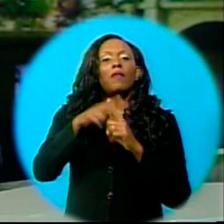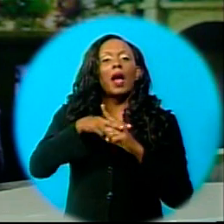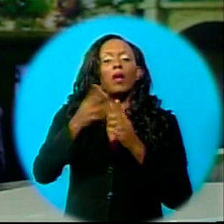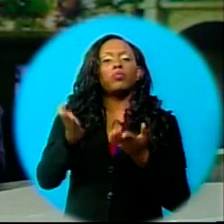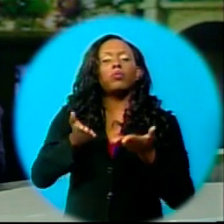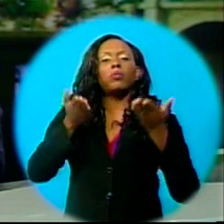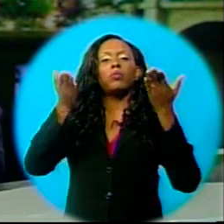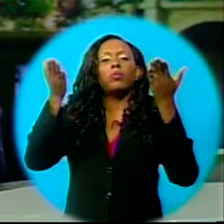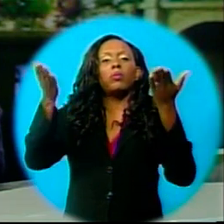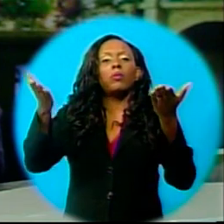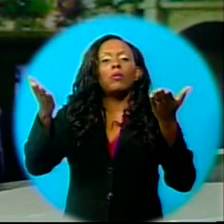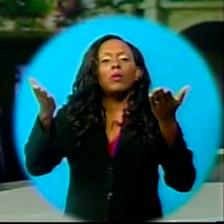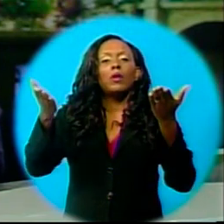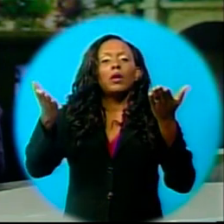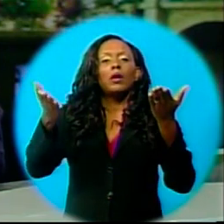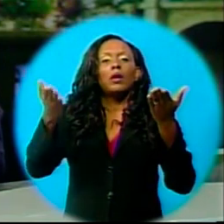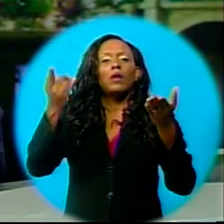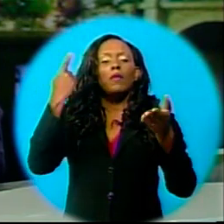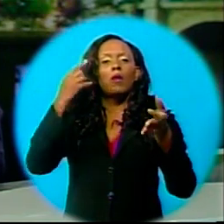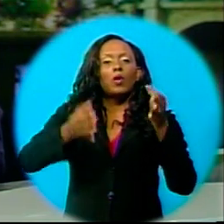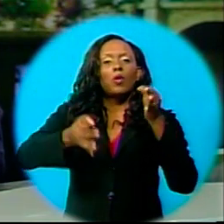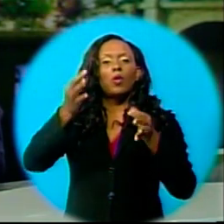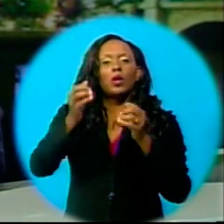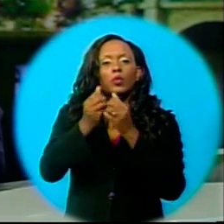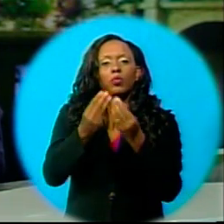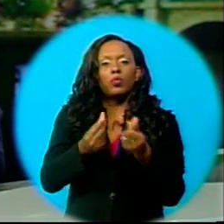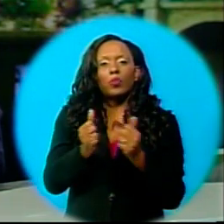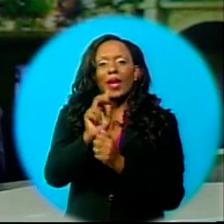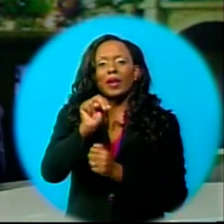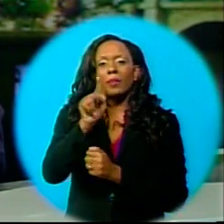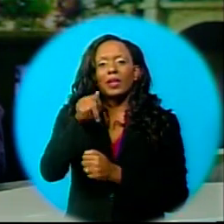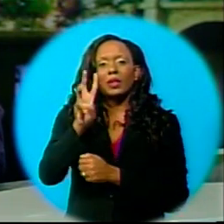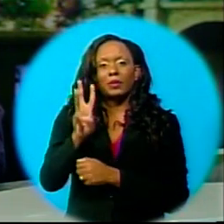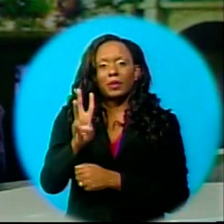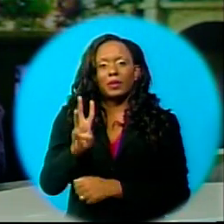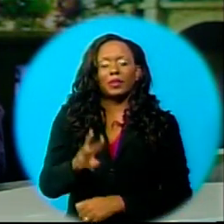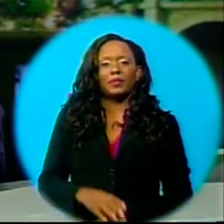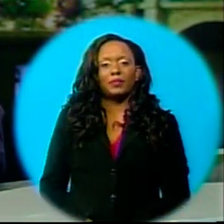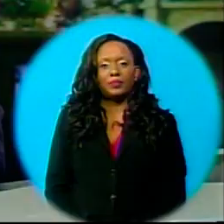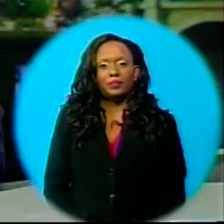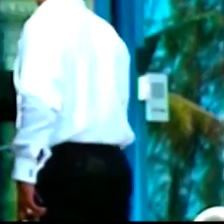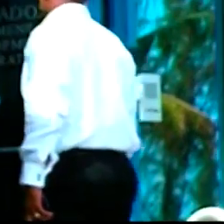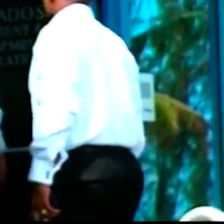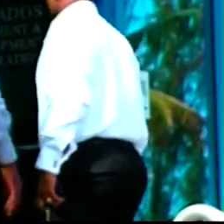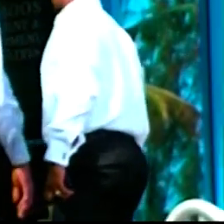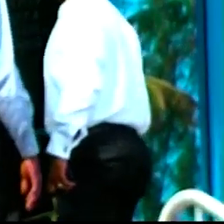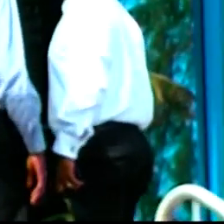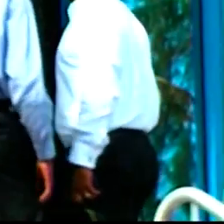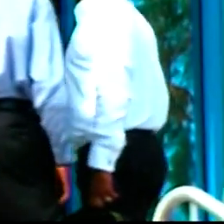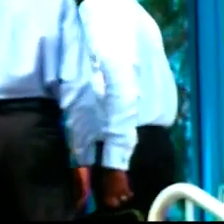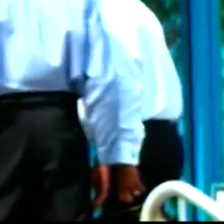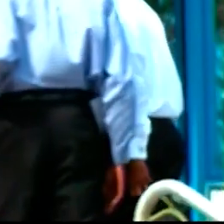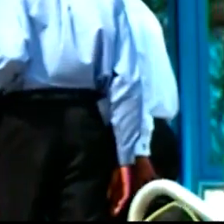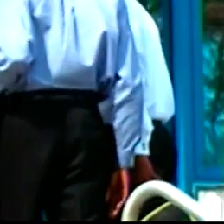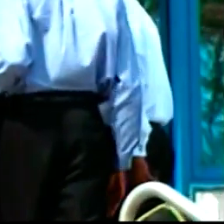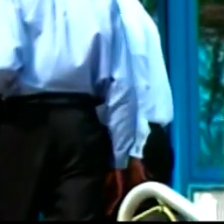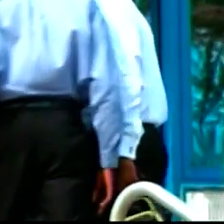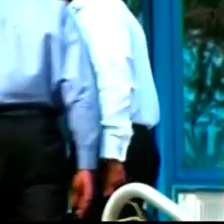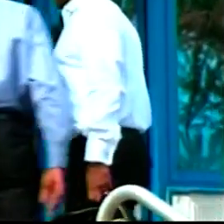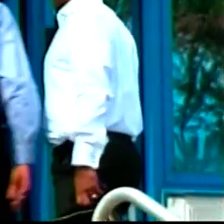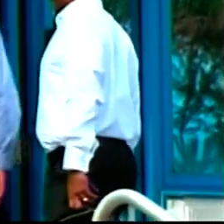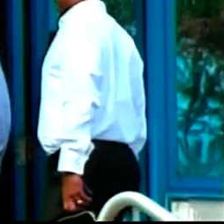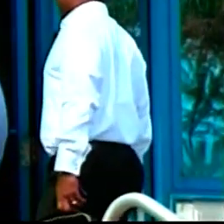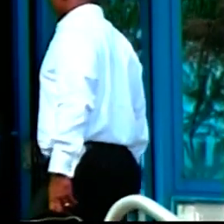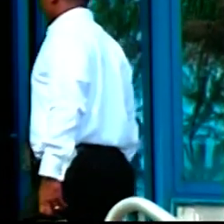law courts settle the impasse with the National Union of Public Workers. Industry Minister Donville Innes broke the news after a